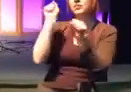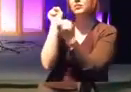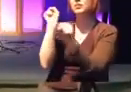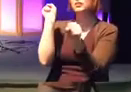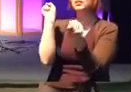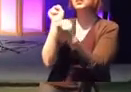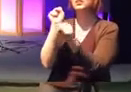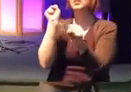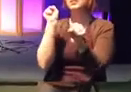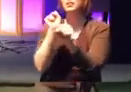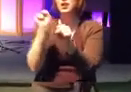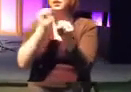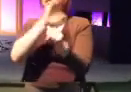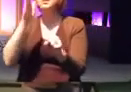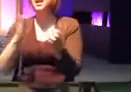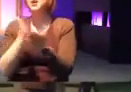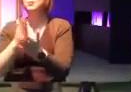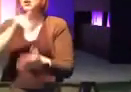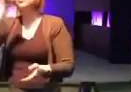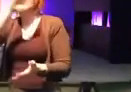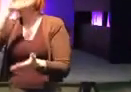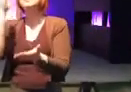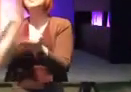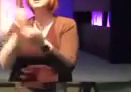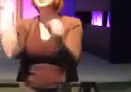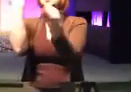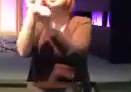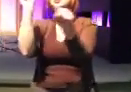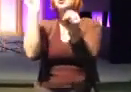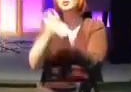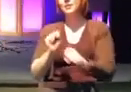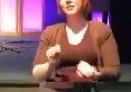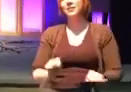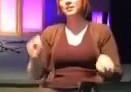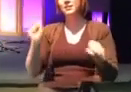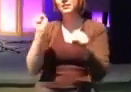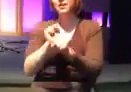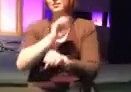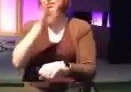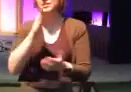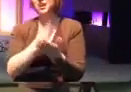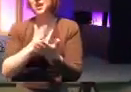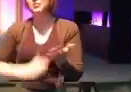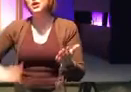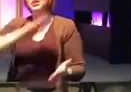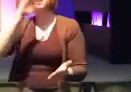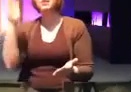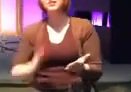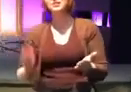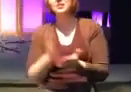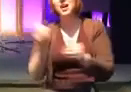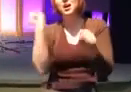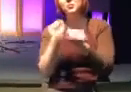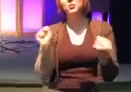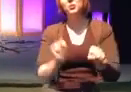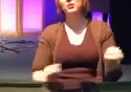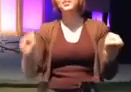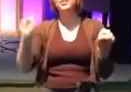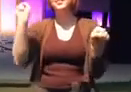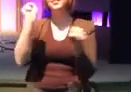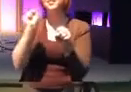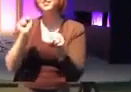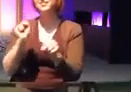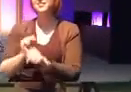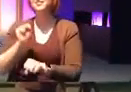you're working. You never stop, you never stop working. You never stop, you never stop